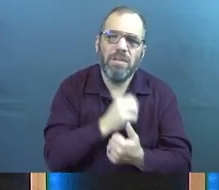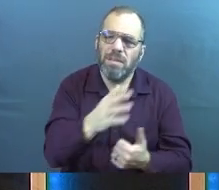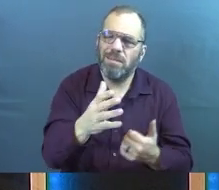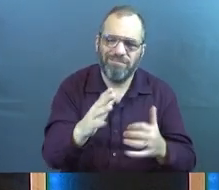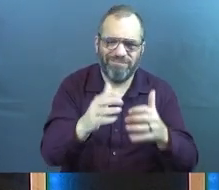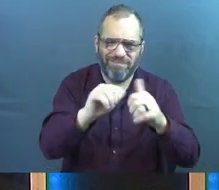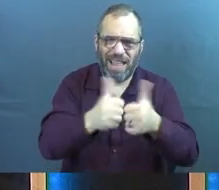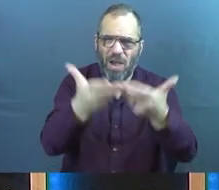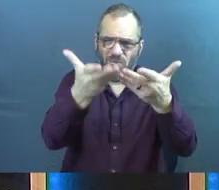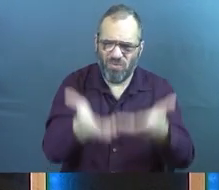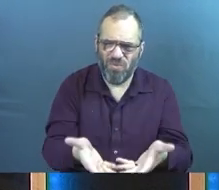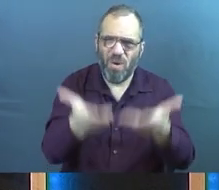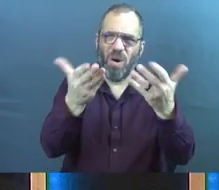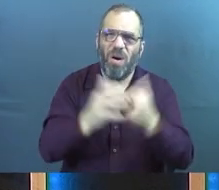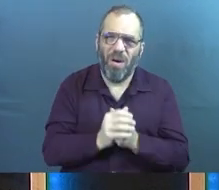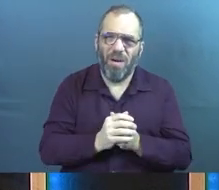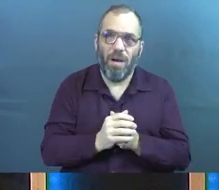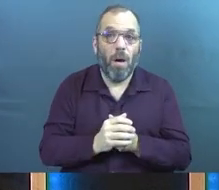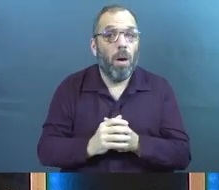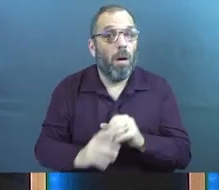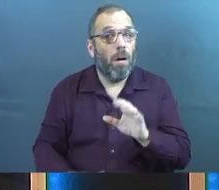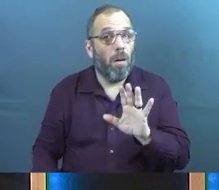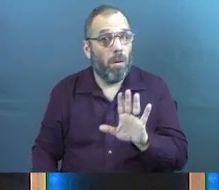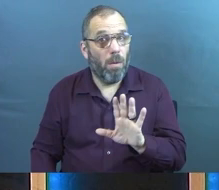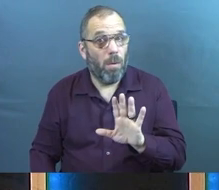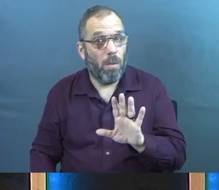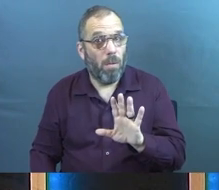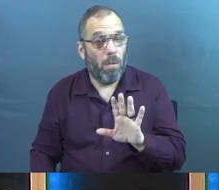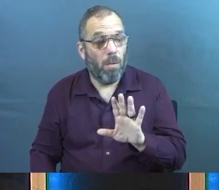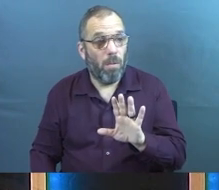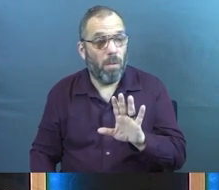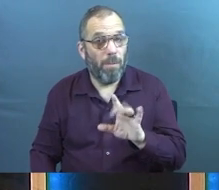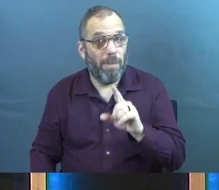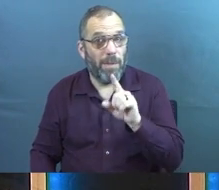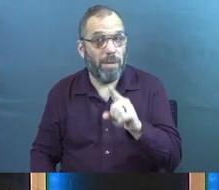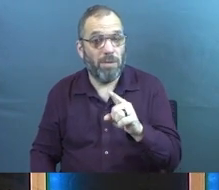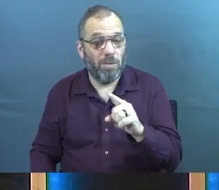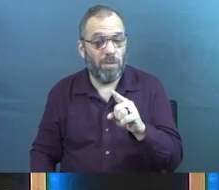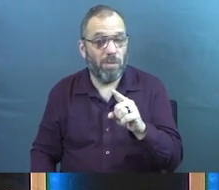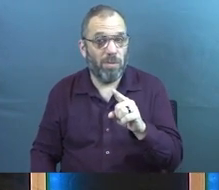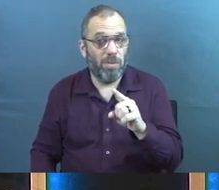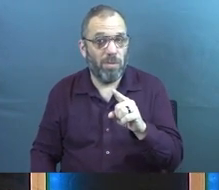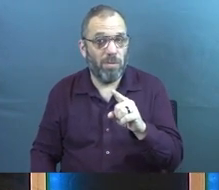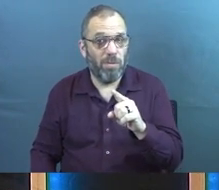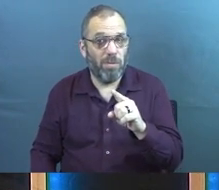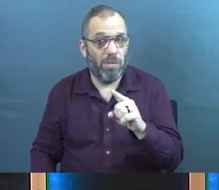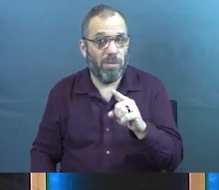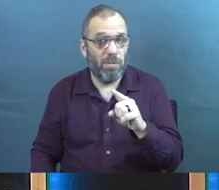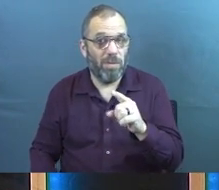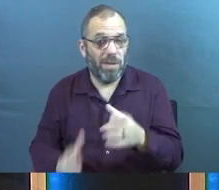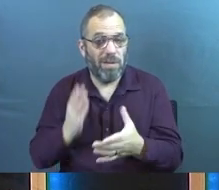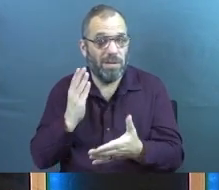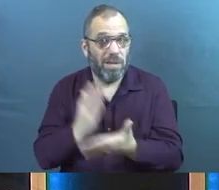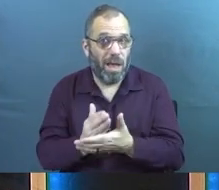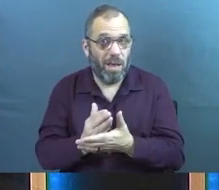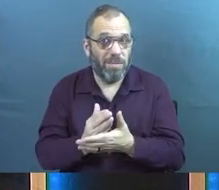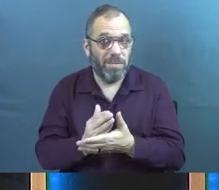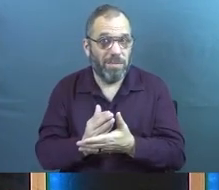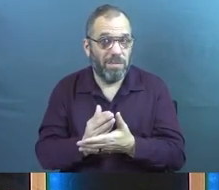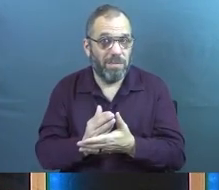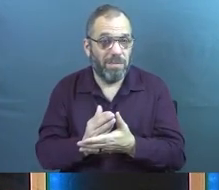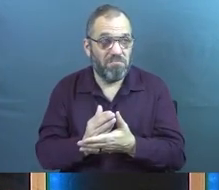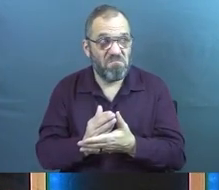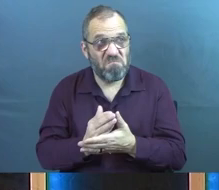at. Maybe for some of us, the thing that's been stopping us is not knowing that he really does know